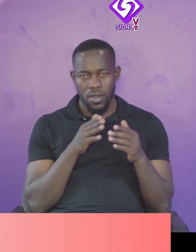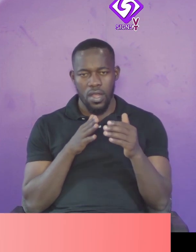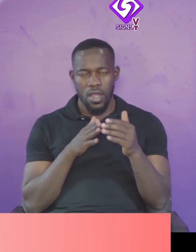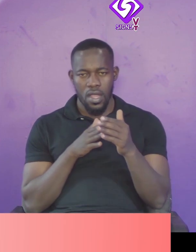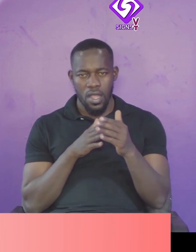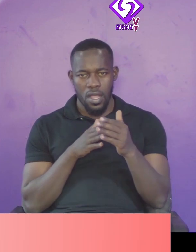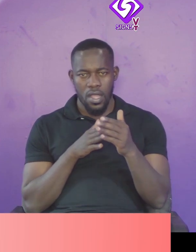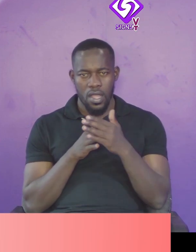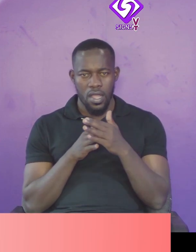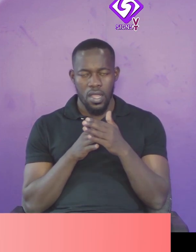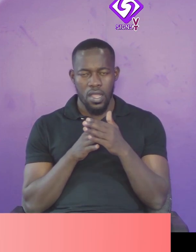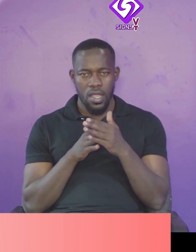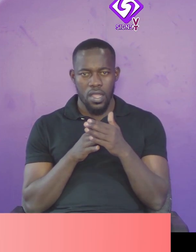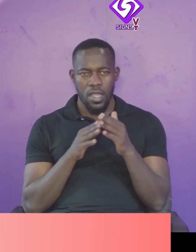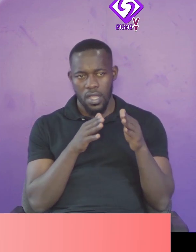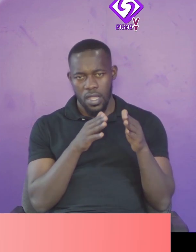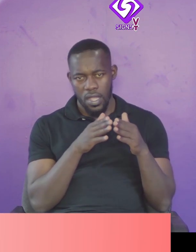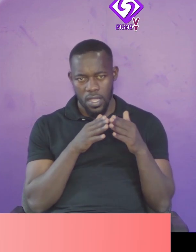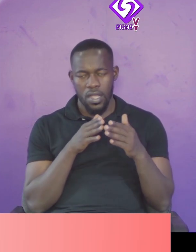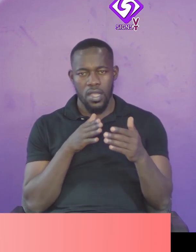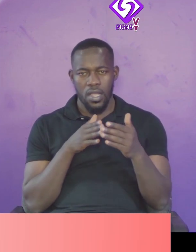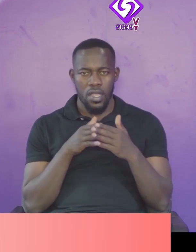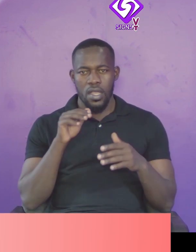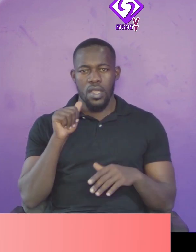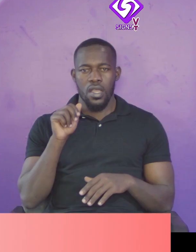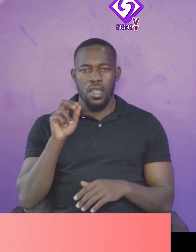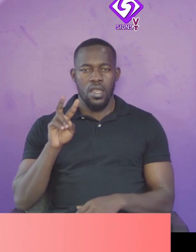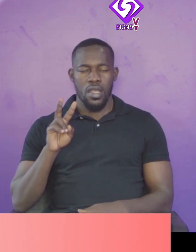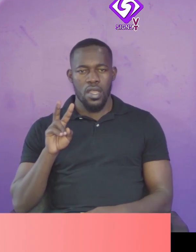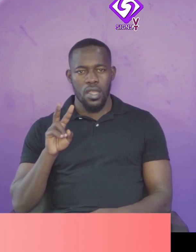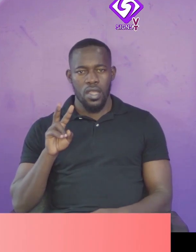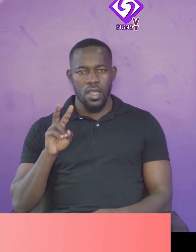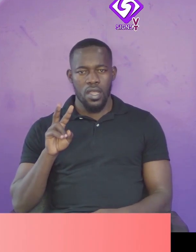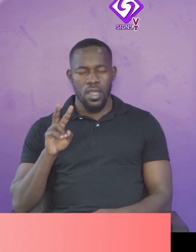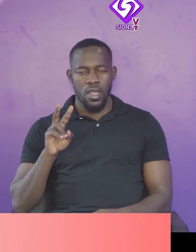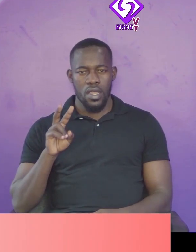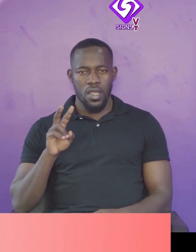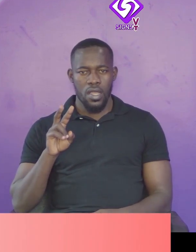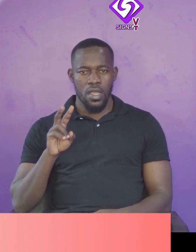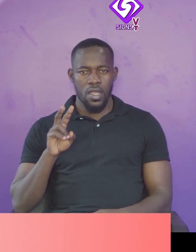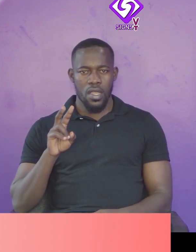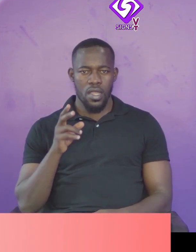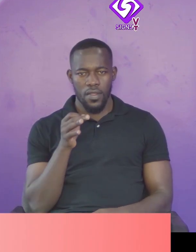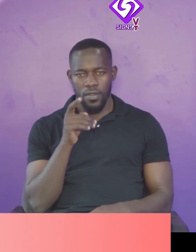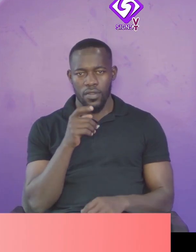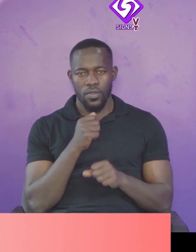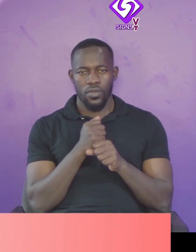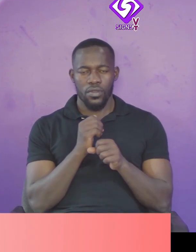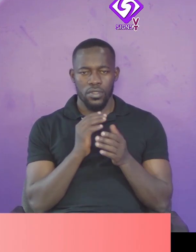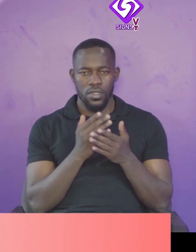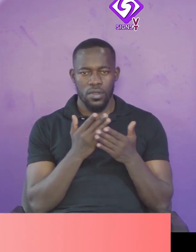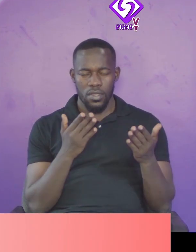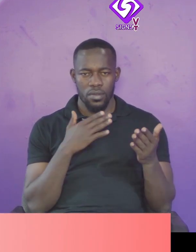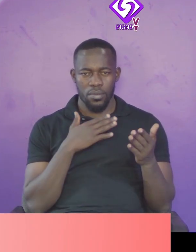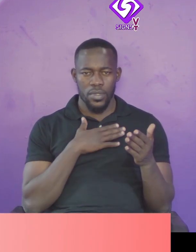the mighty Arsenal against Aston Villa. So if you are driving or you are doing something, please listen to the